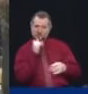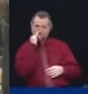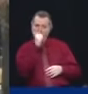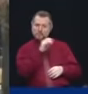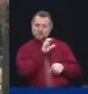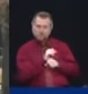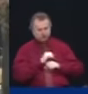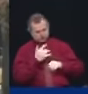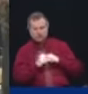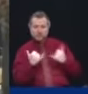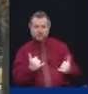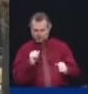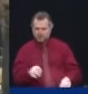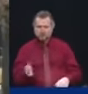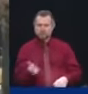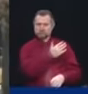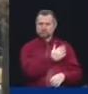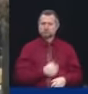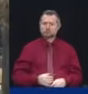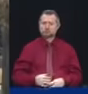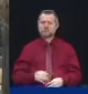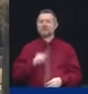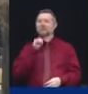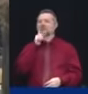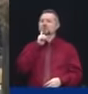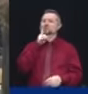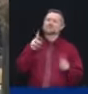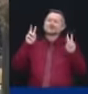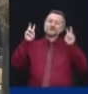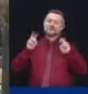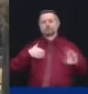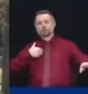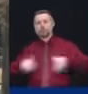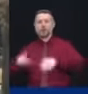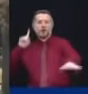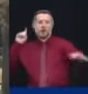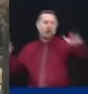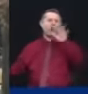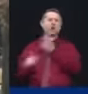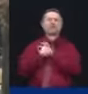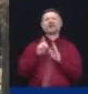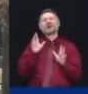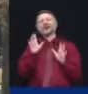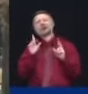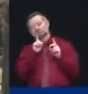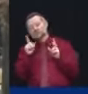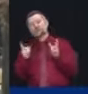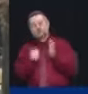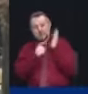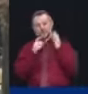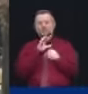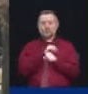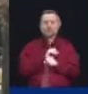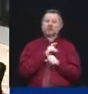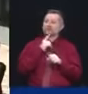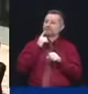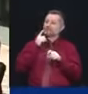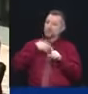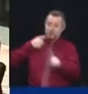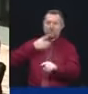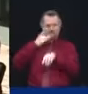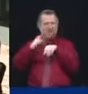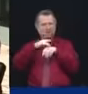in. So it's not technically walk-in because you have to make an appointment first, but the appointments are available. Governor, on the issue of your